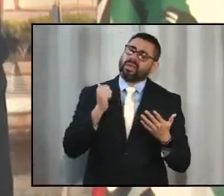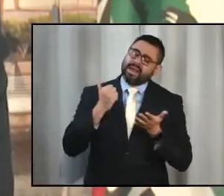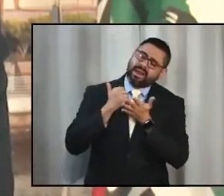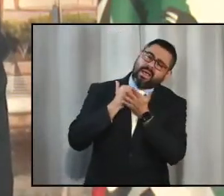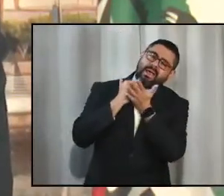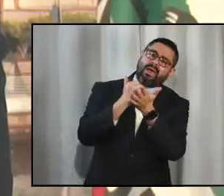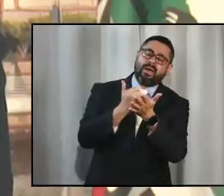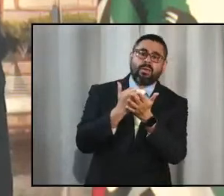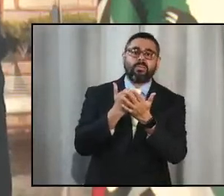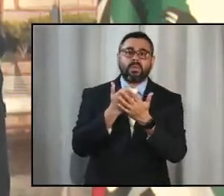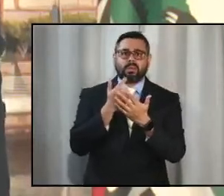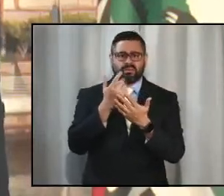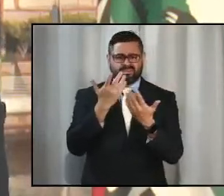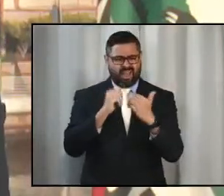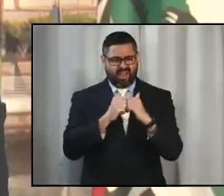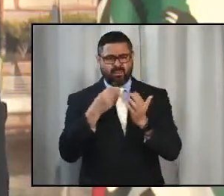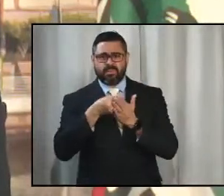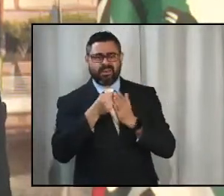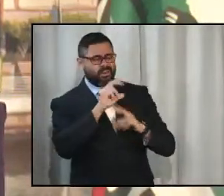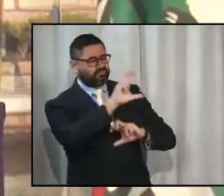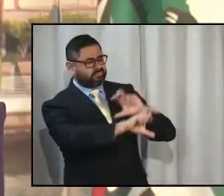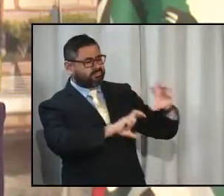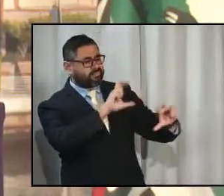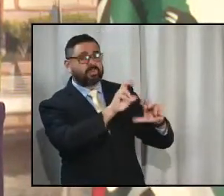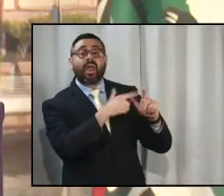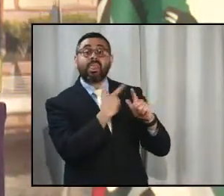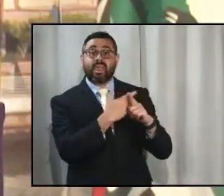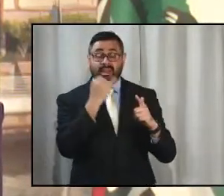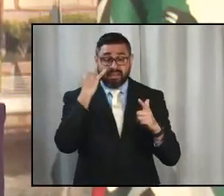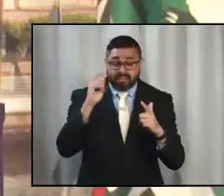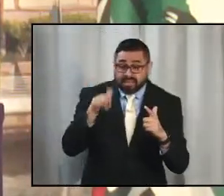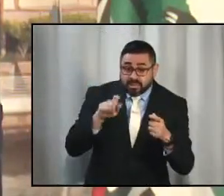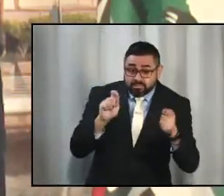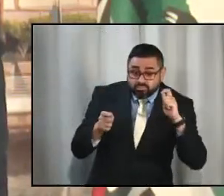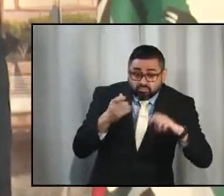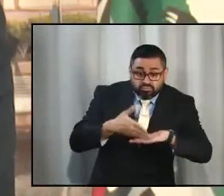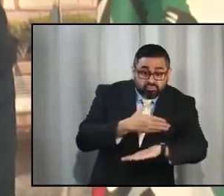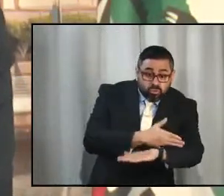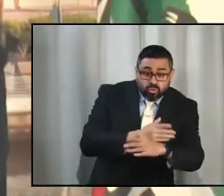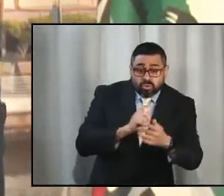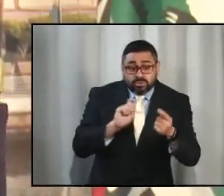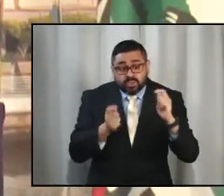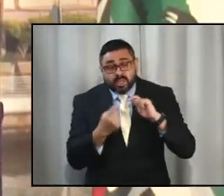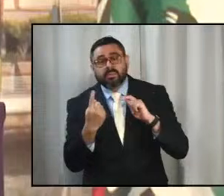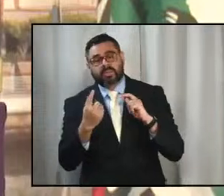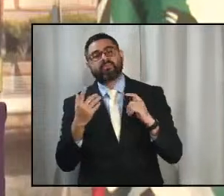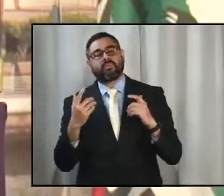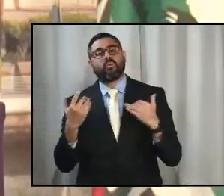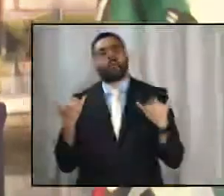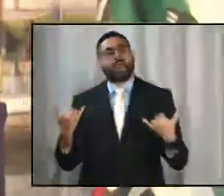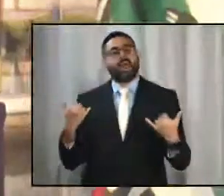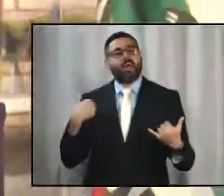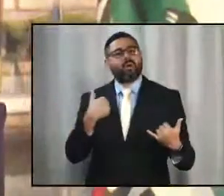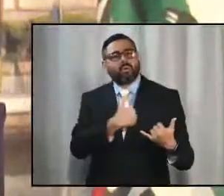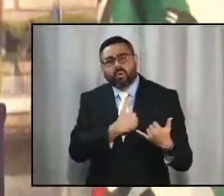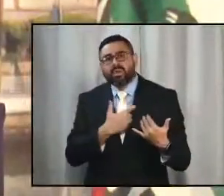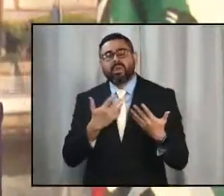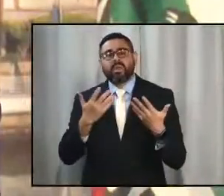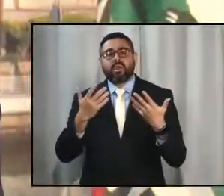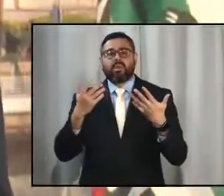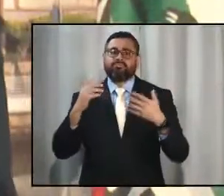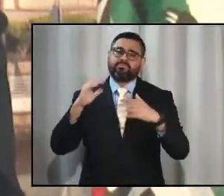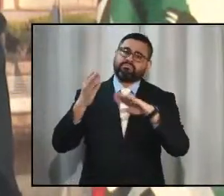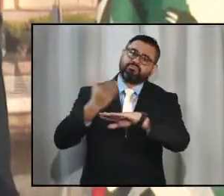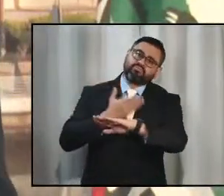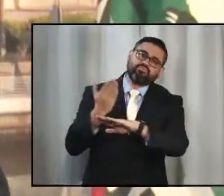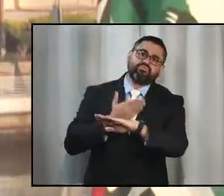impact of our investments and make adjustments when necessary. Right now, staff are finalizing a dashboard where community members will be able to